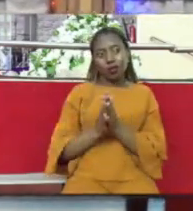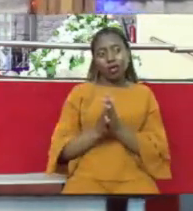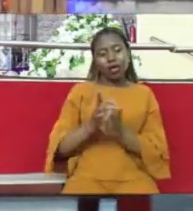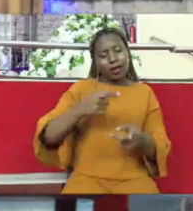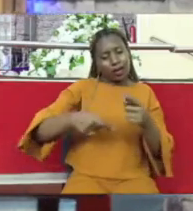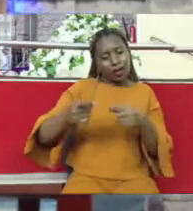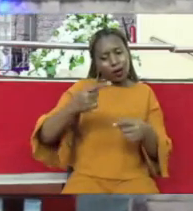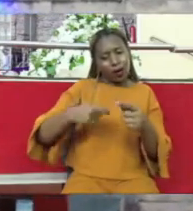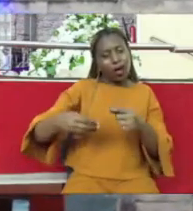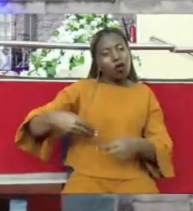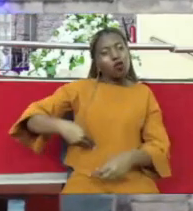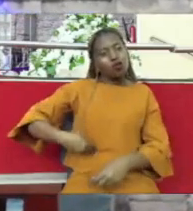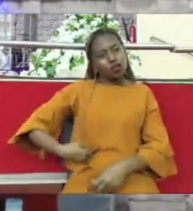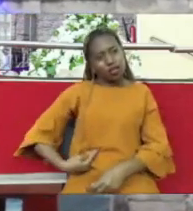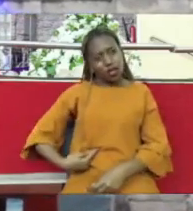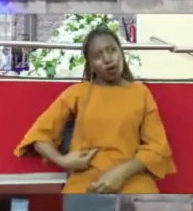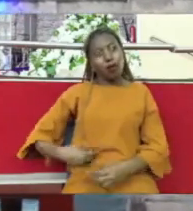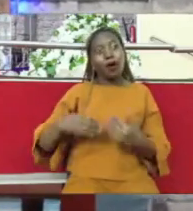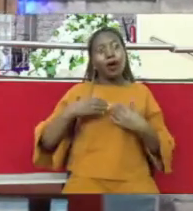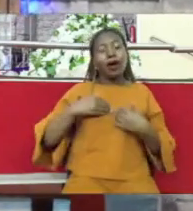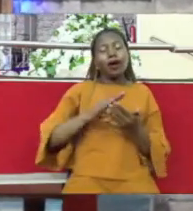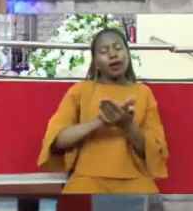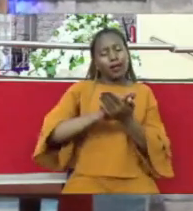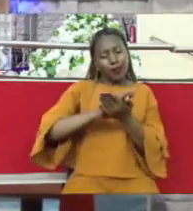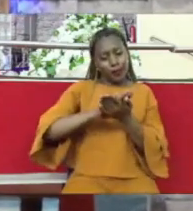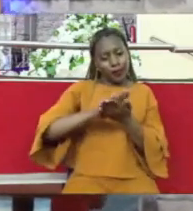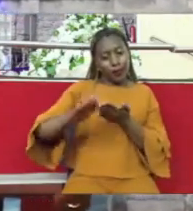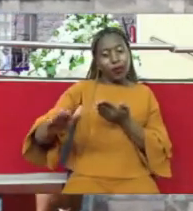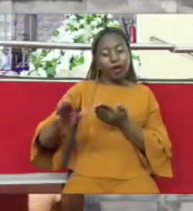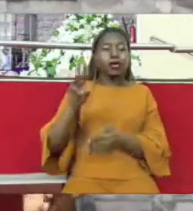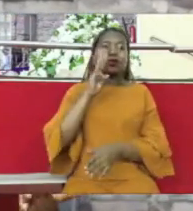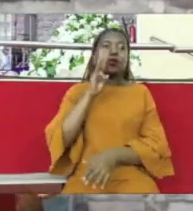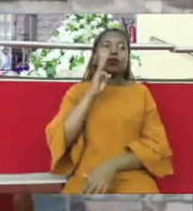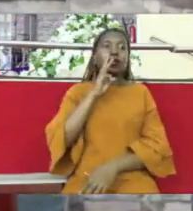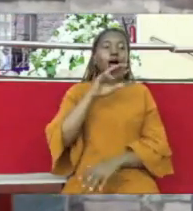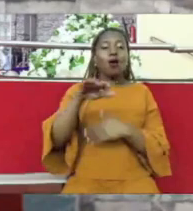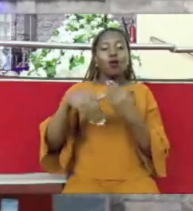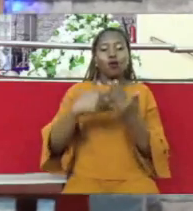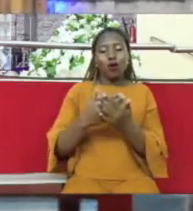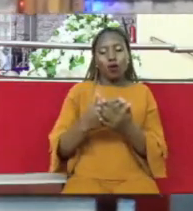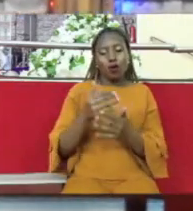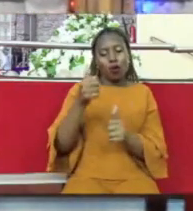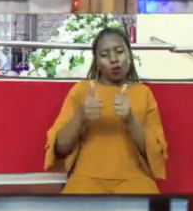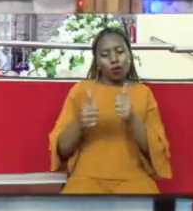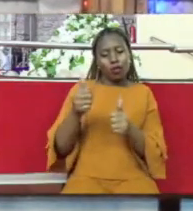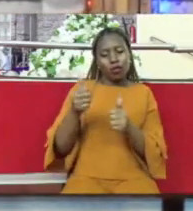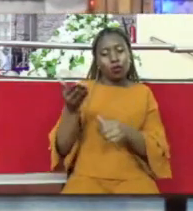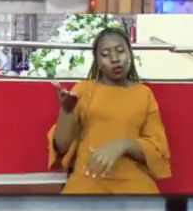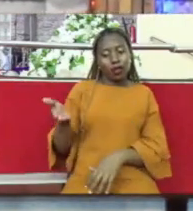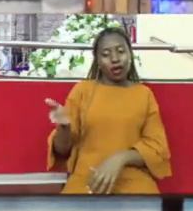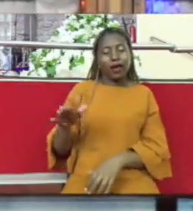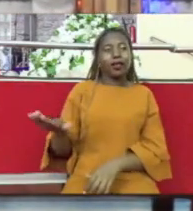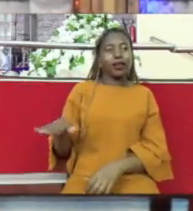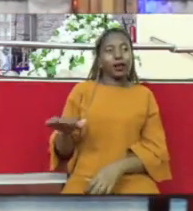cha Yakobo, had the purest water of all wells that existed in the area. Kilikuwa na maji ambayo ilikuwa ni safi zaidi kuliko visima vyote